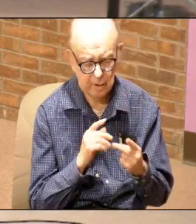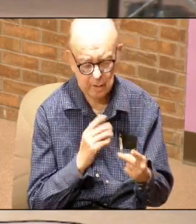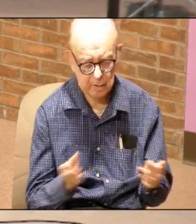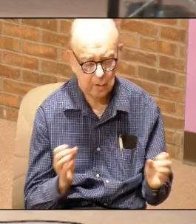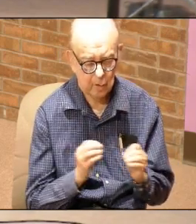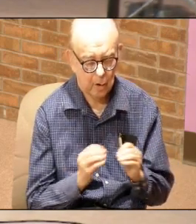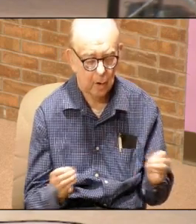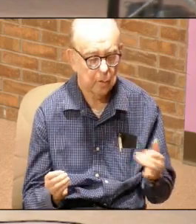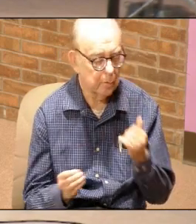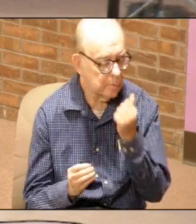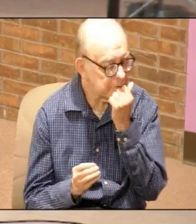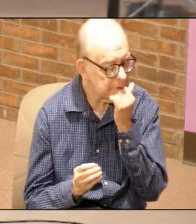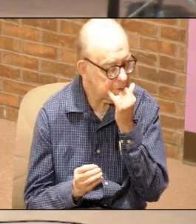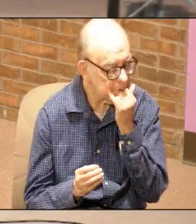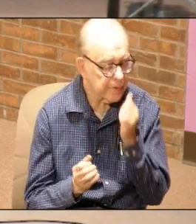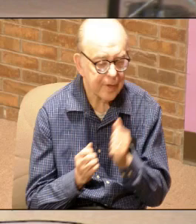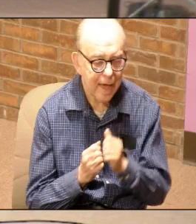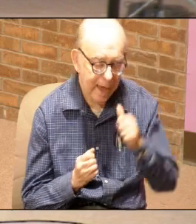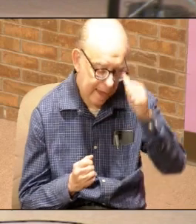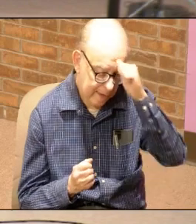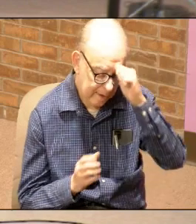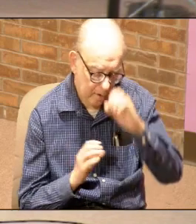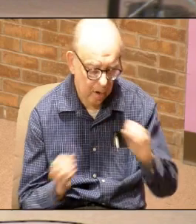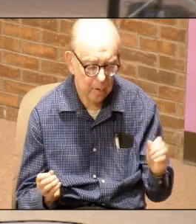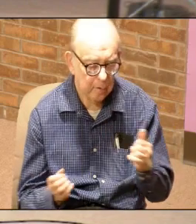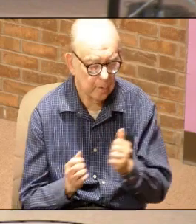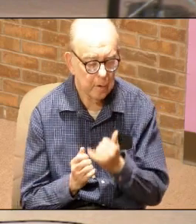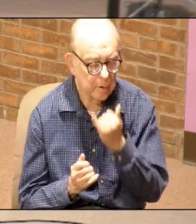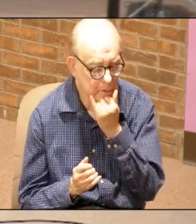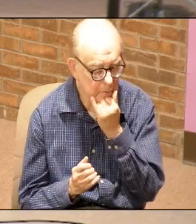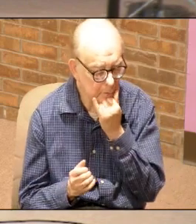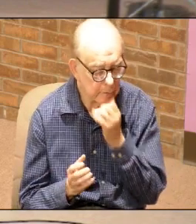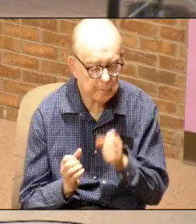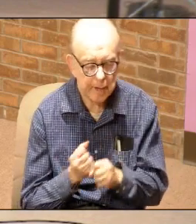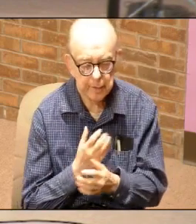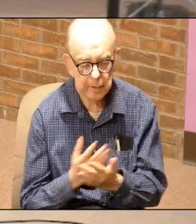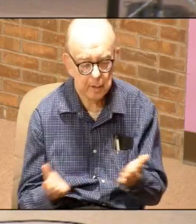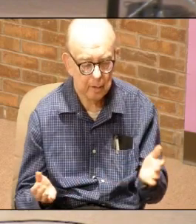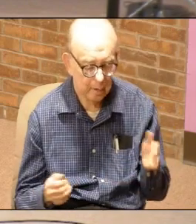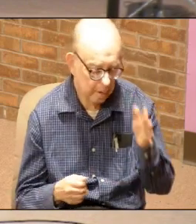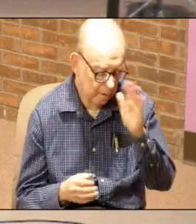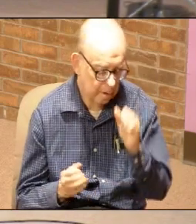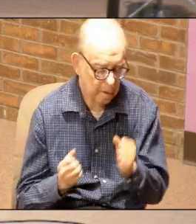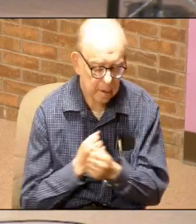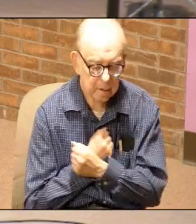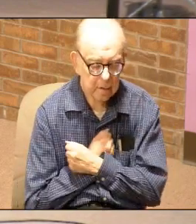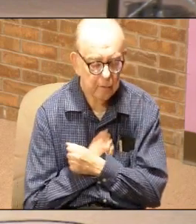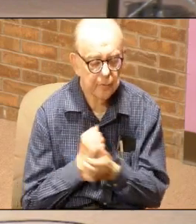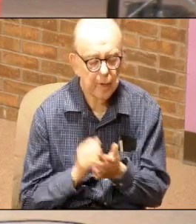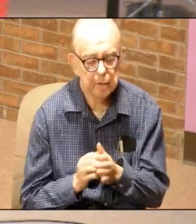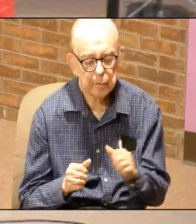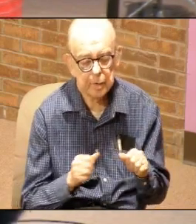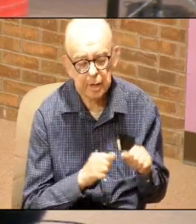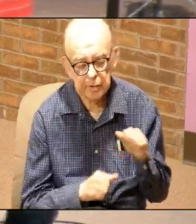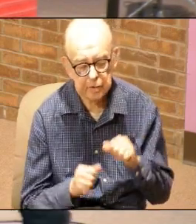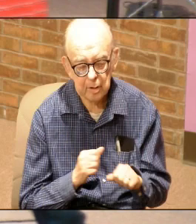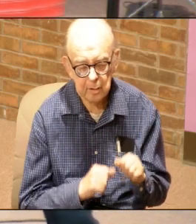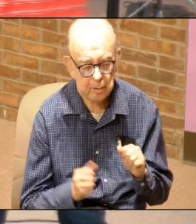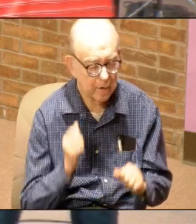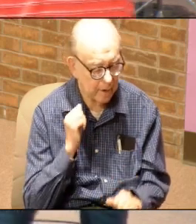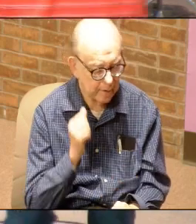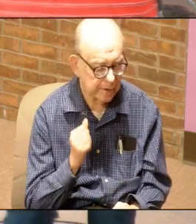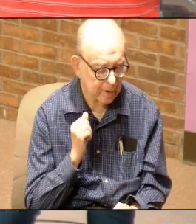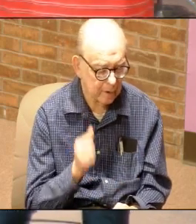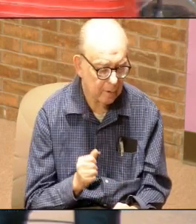was nothing wrong with Adam. Nothing wrong with creation. God loved that relationship. Every